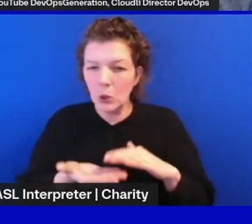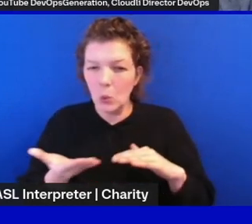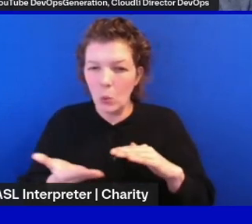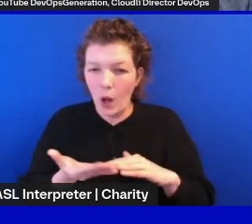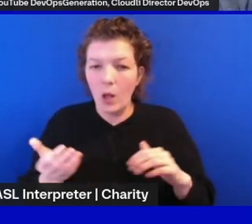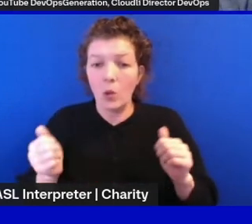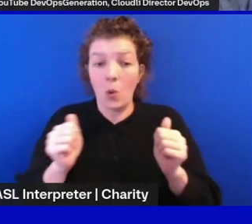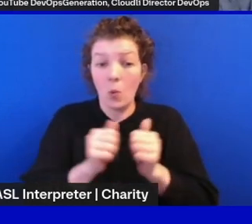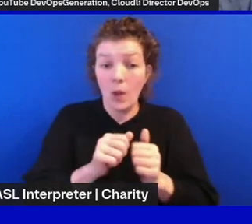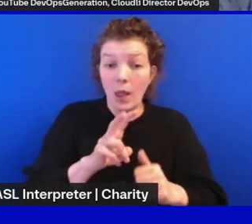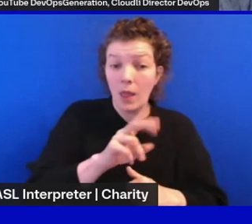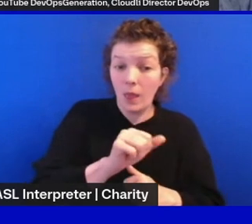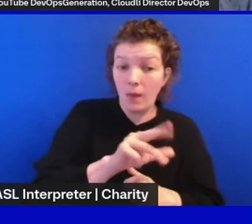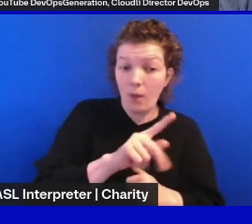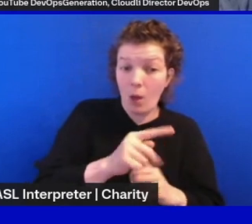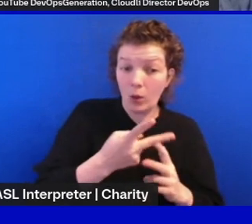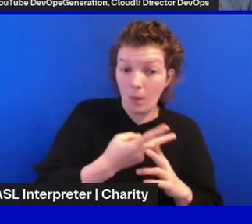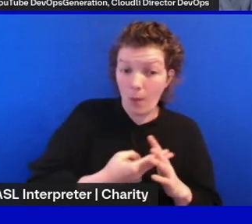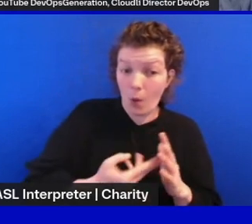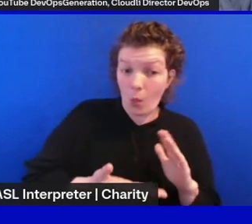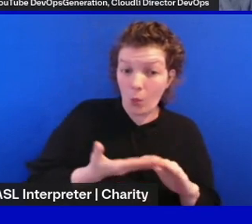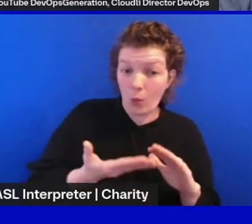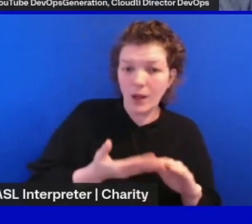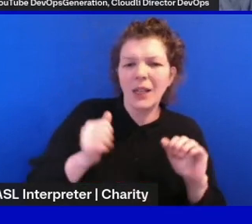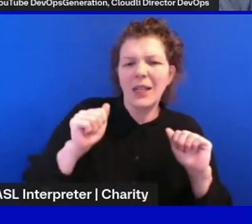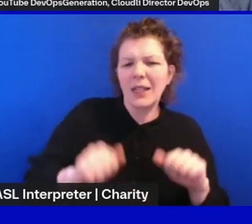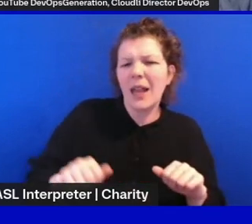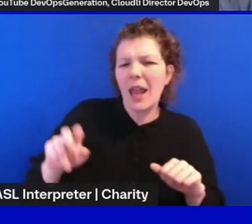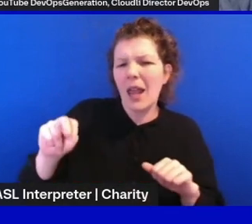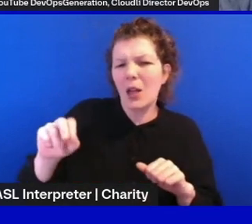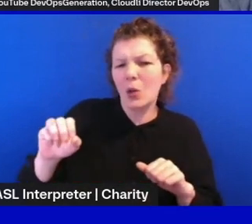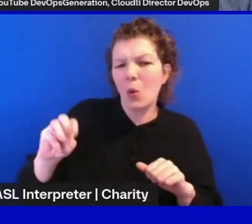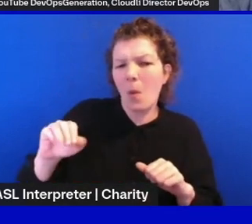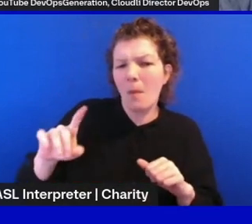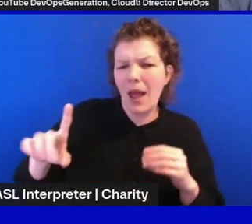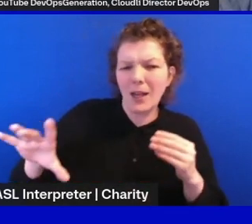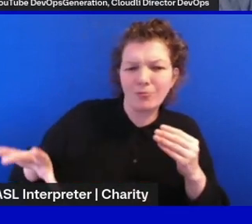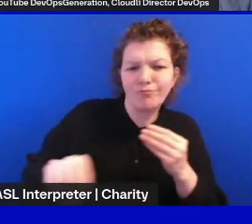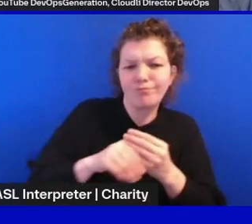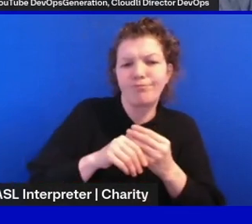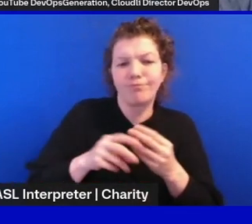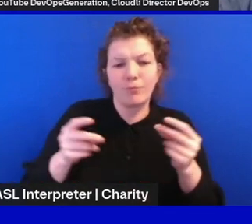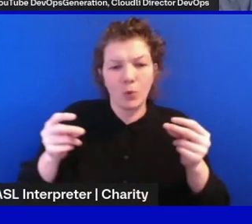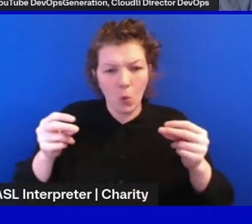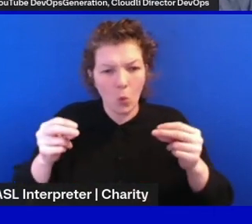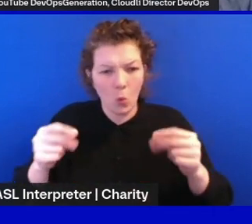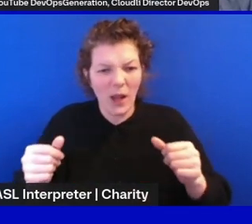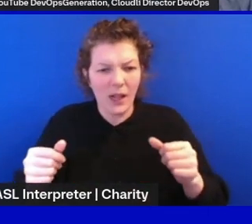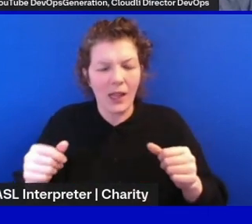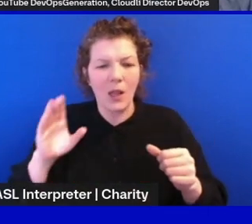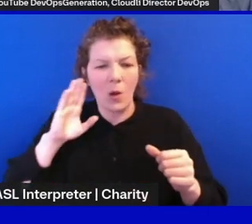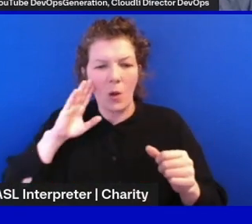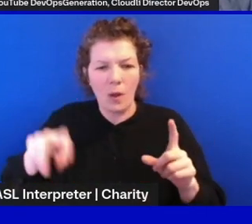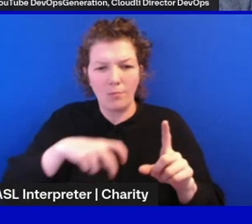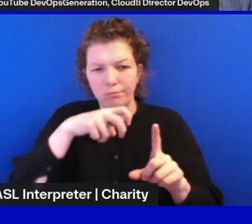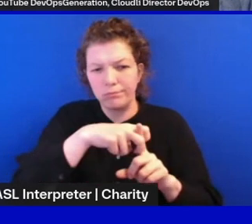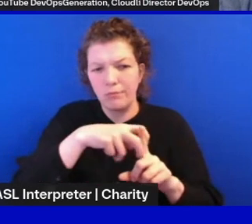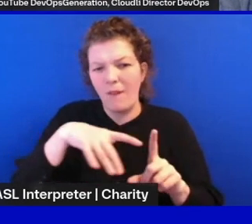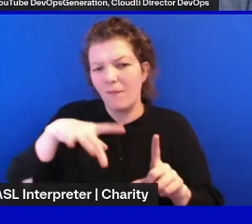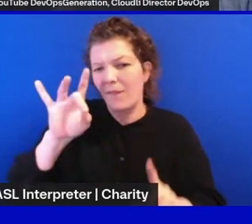have Nomad bootstrapped quite quickly, as it will find the nodes through service